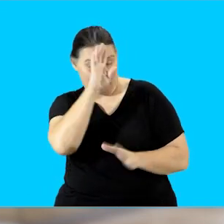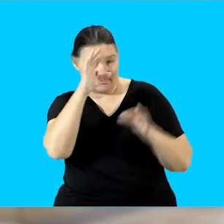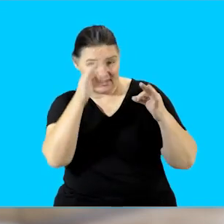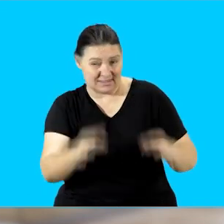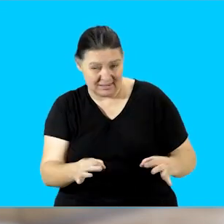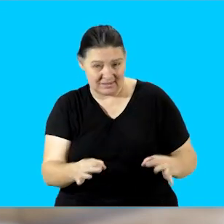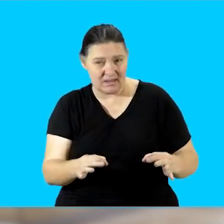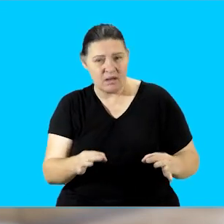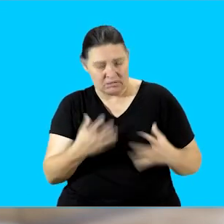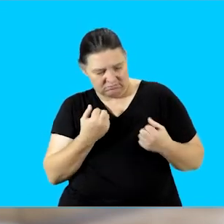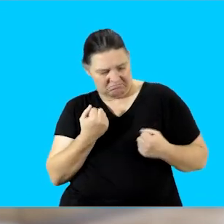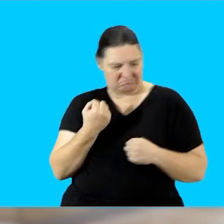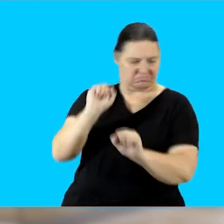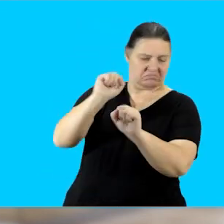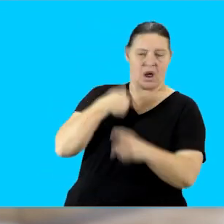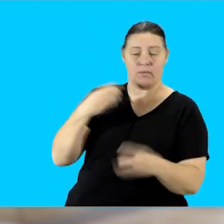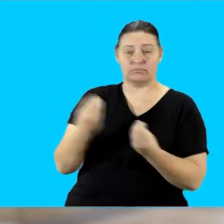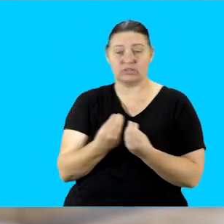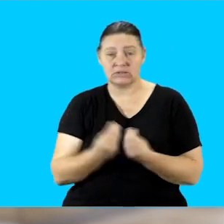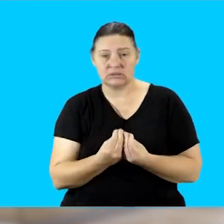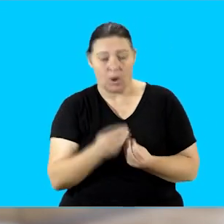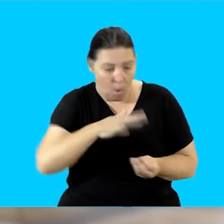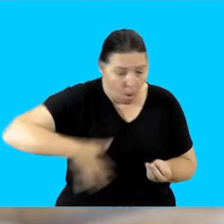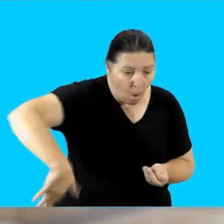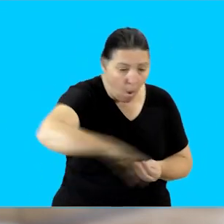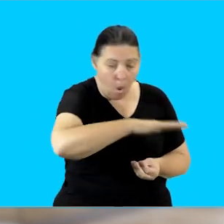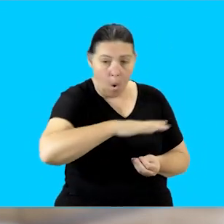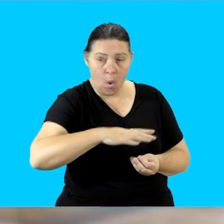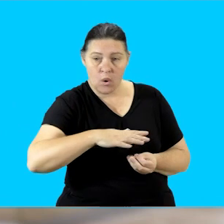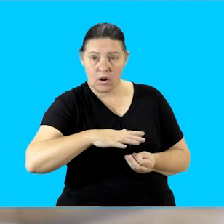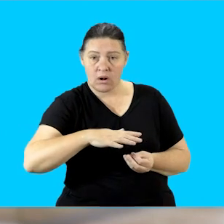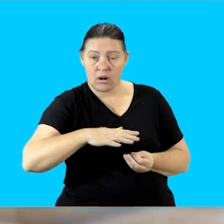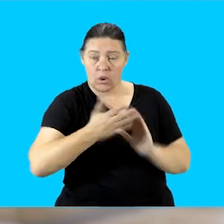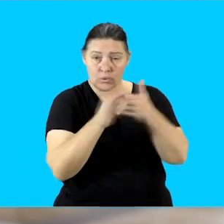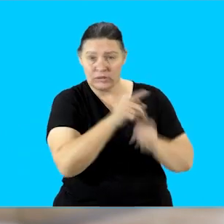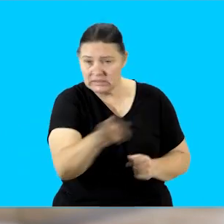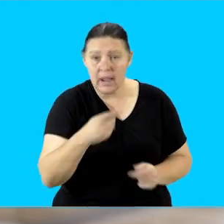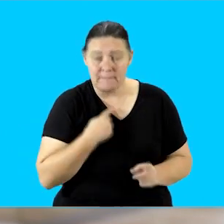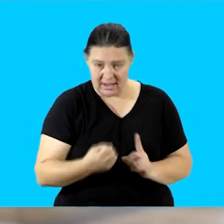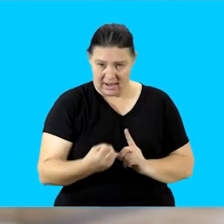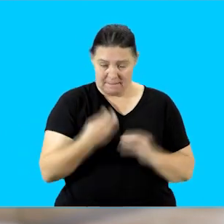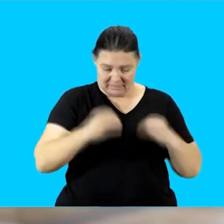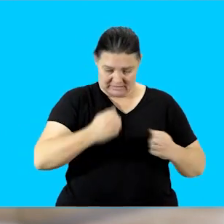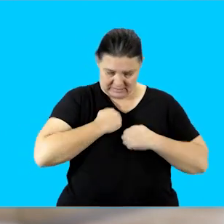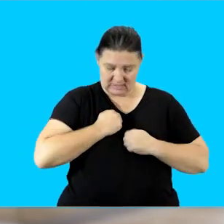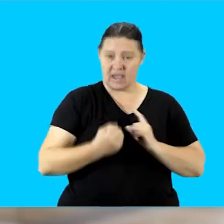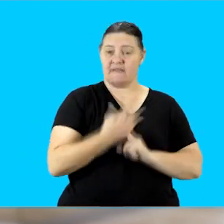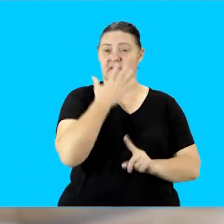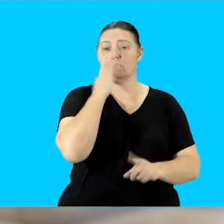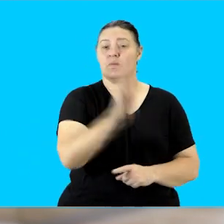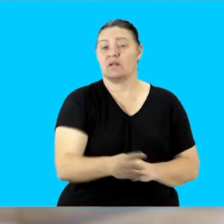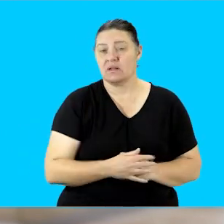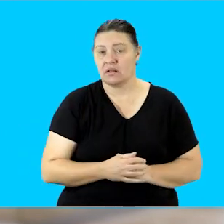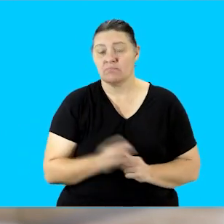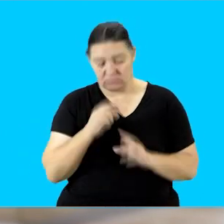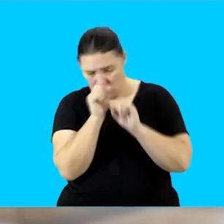if they decide to boycott against our product as a society collectively, so it's going to affect us as a business. So we need to be